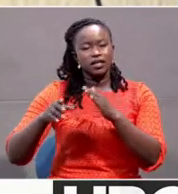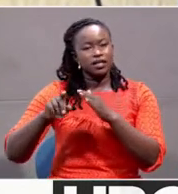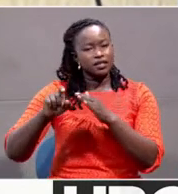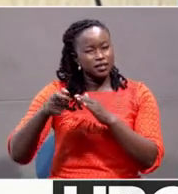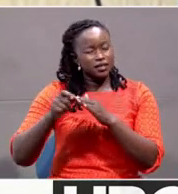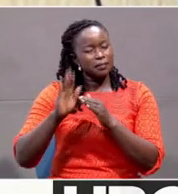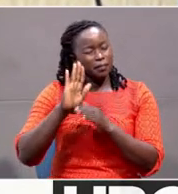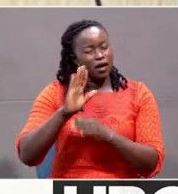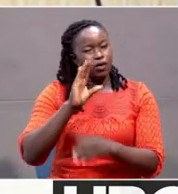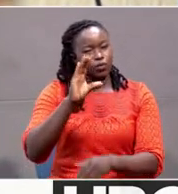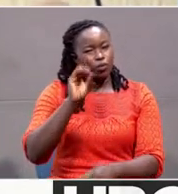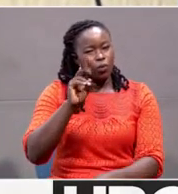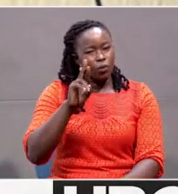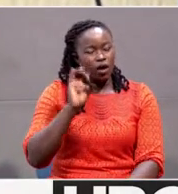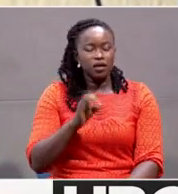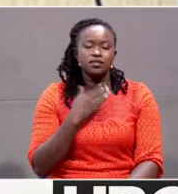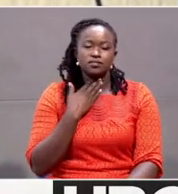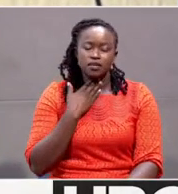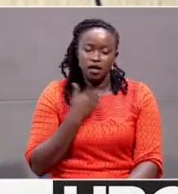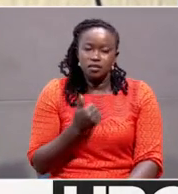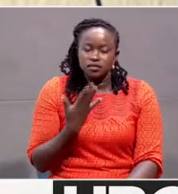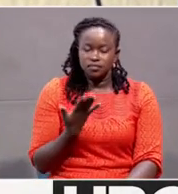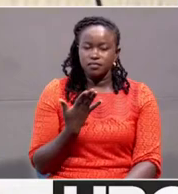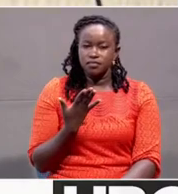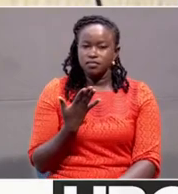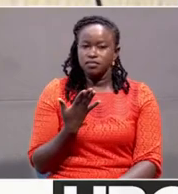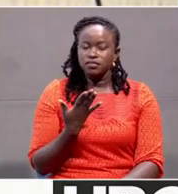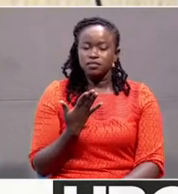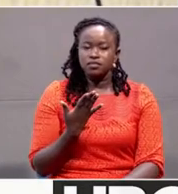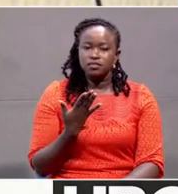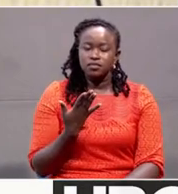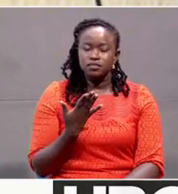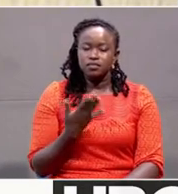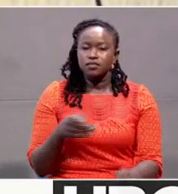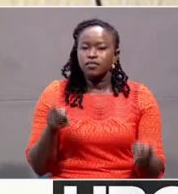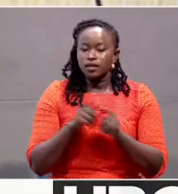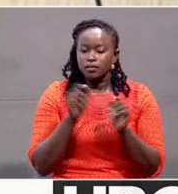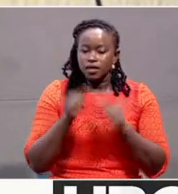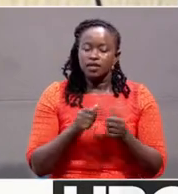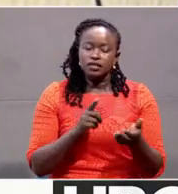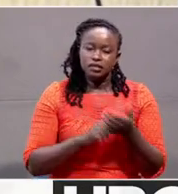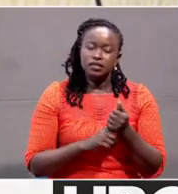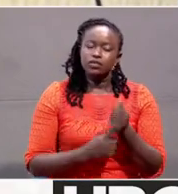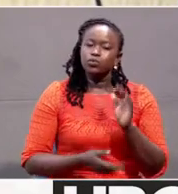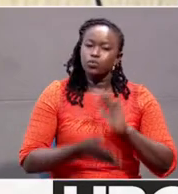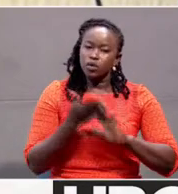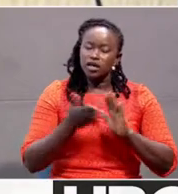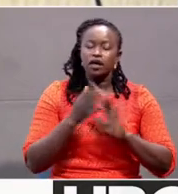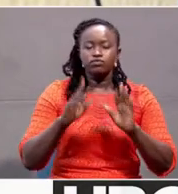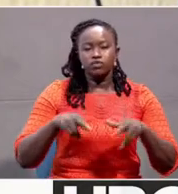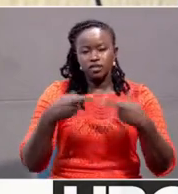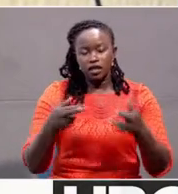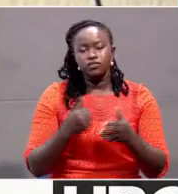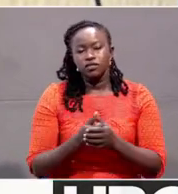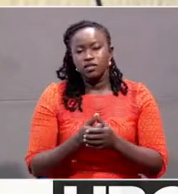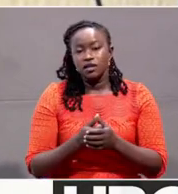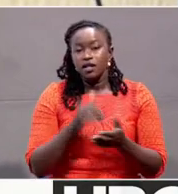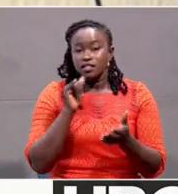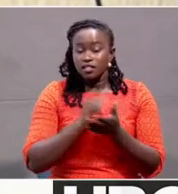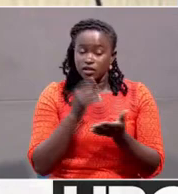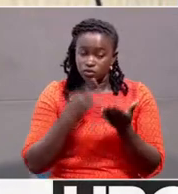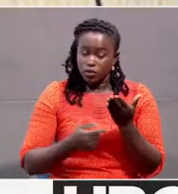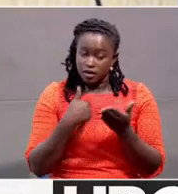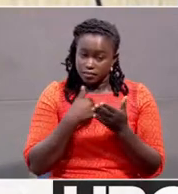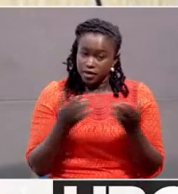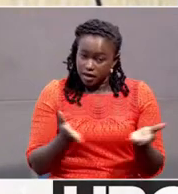core demands, we'll find a quicker result. And that's what I want to encourage